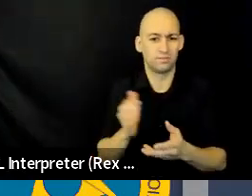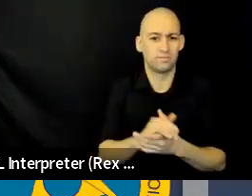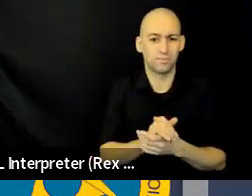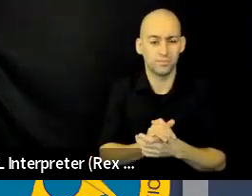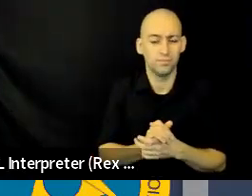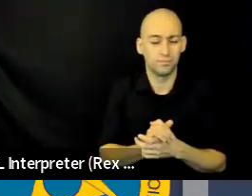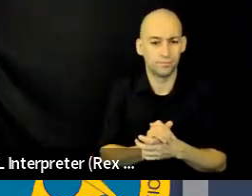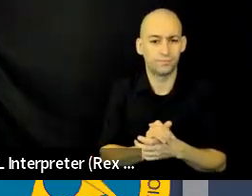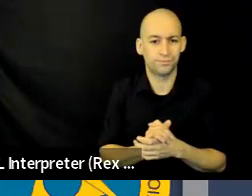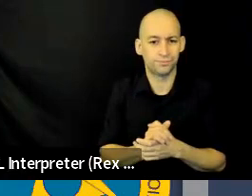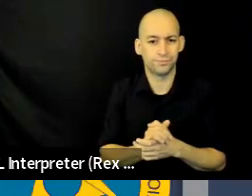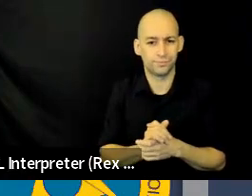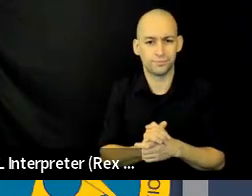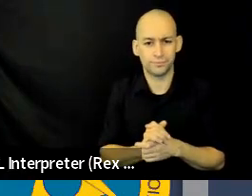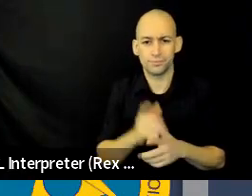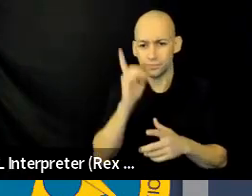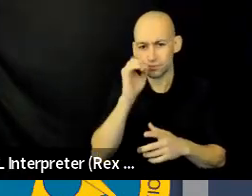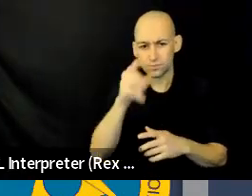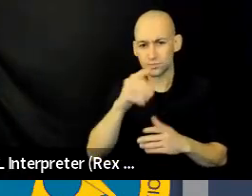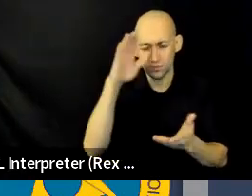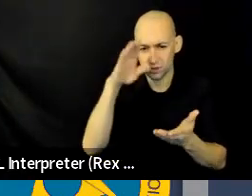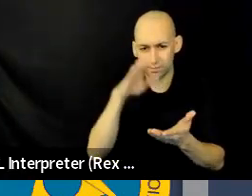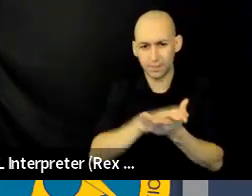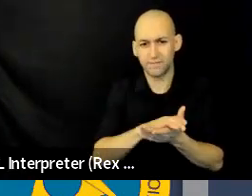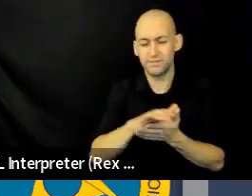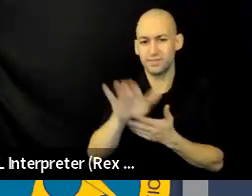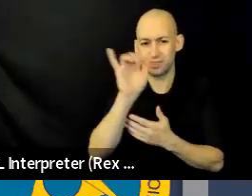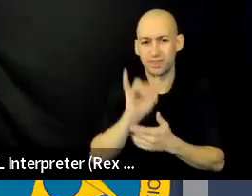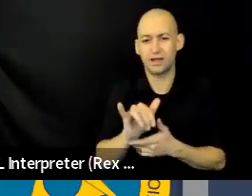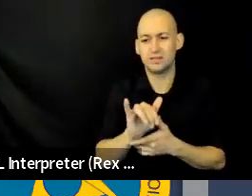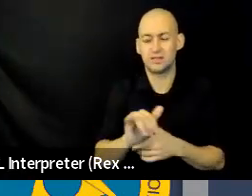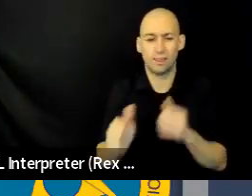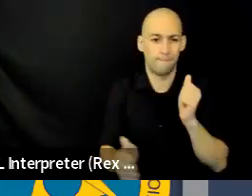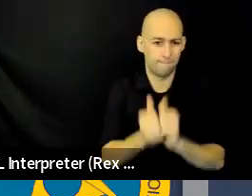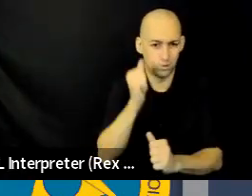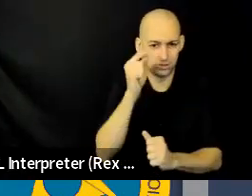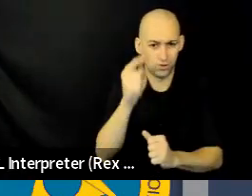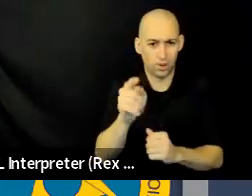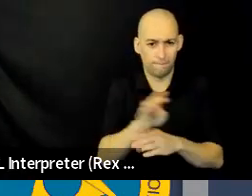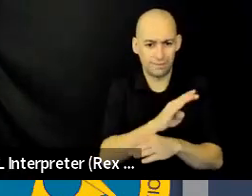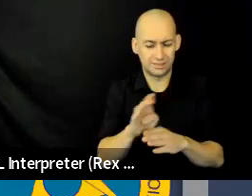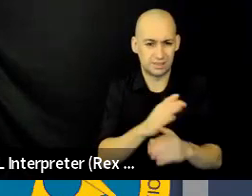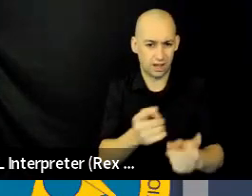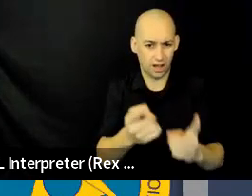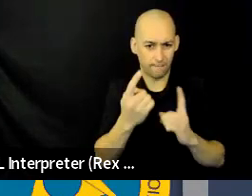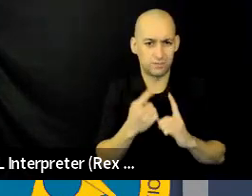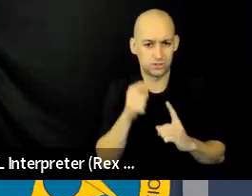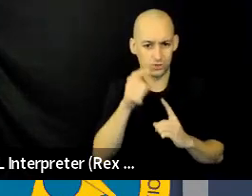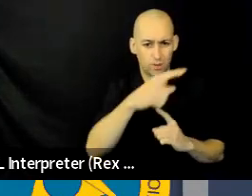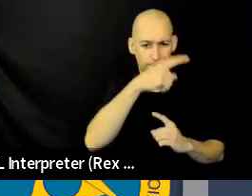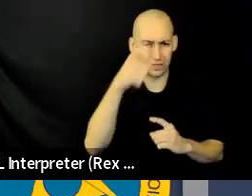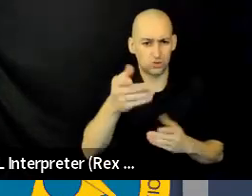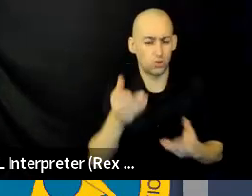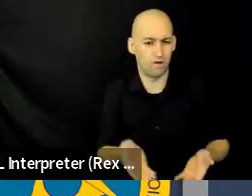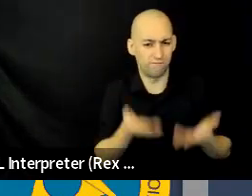things. Do you believe that the majority of your business comes to you because you